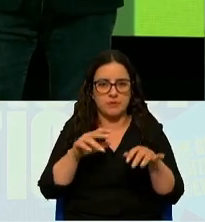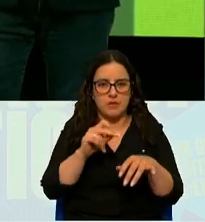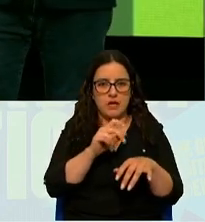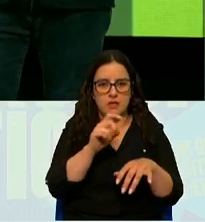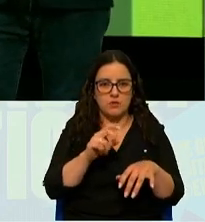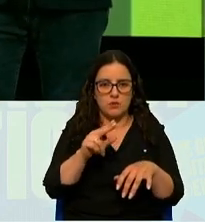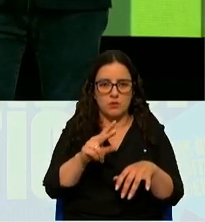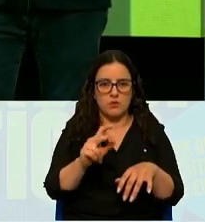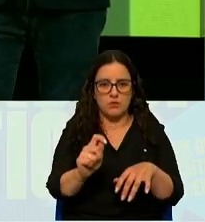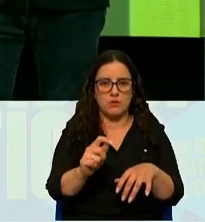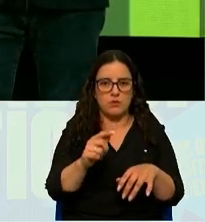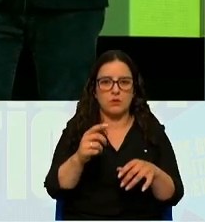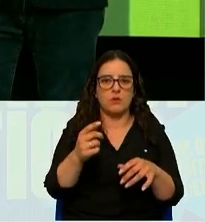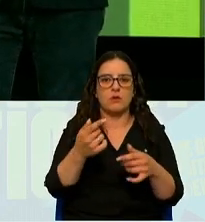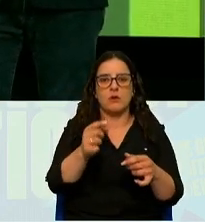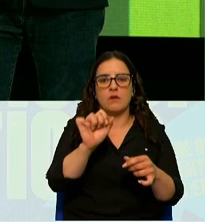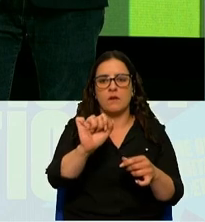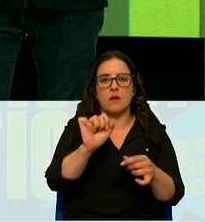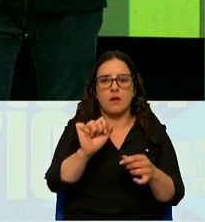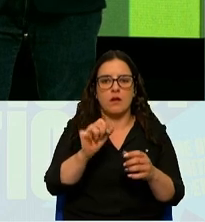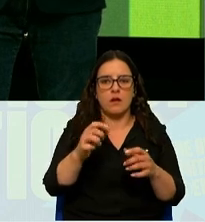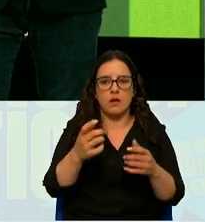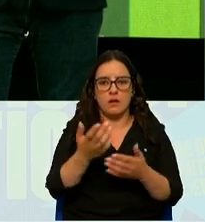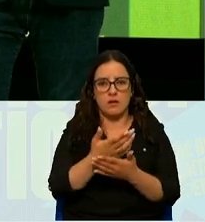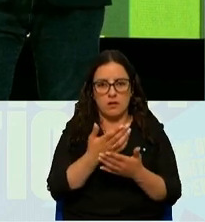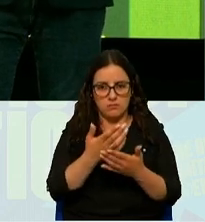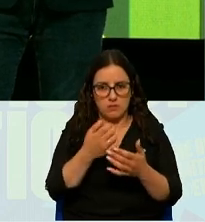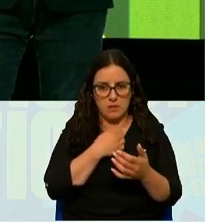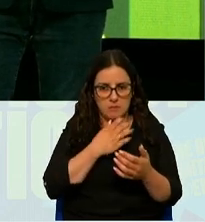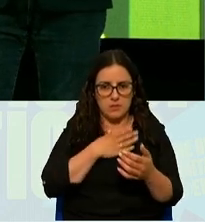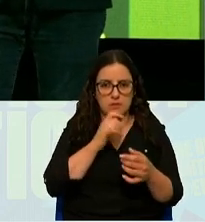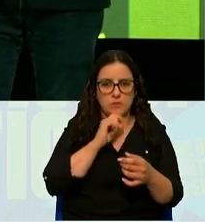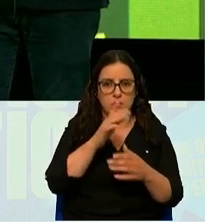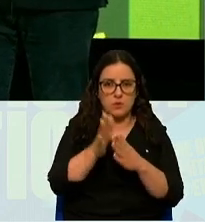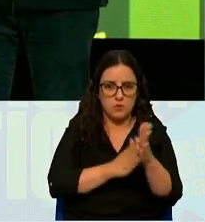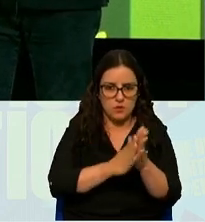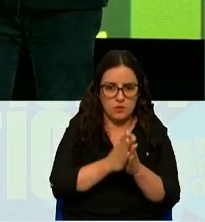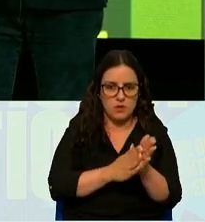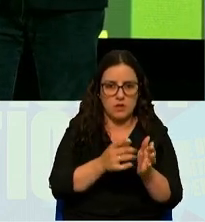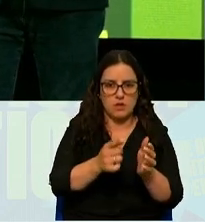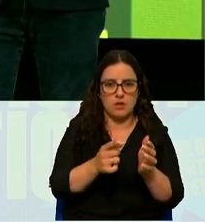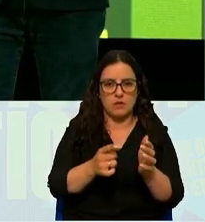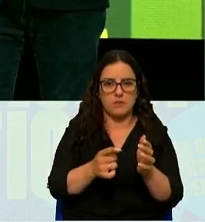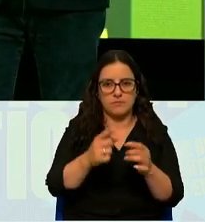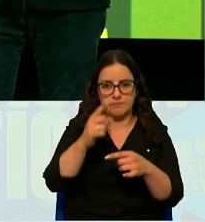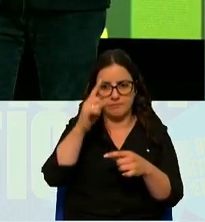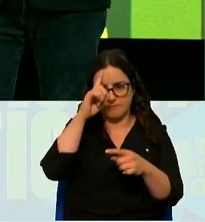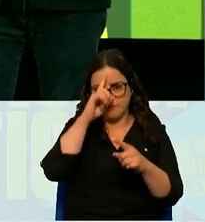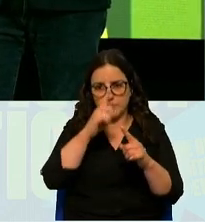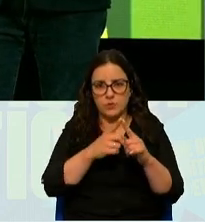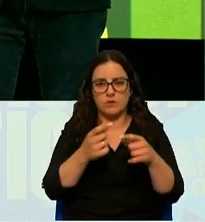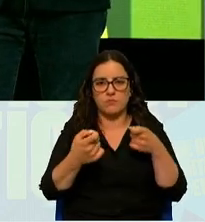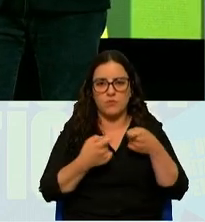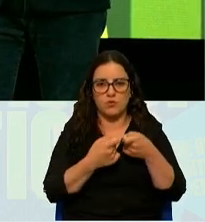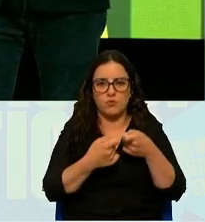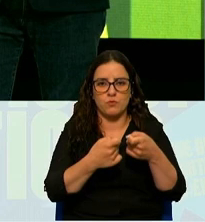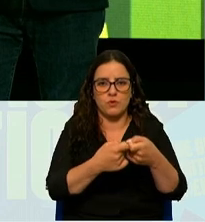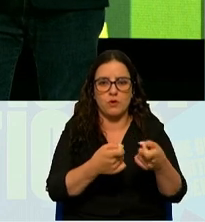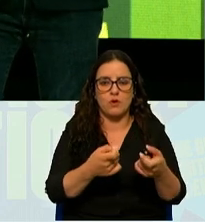using those models, those foundation models as a service, so you can customize them for your own business